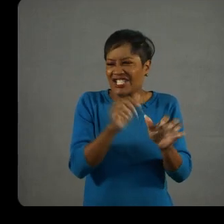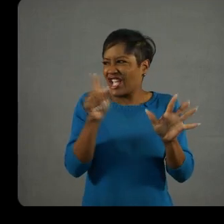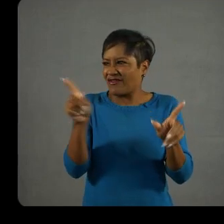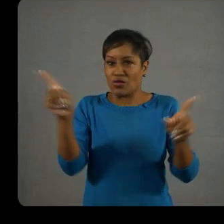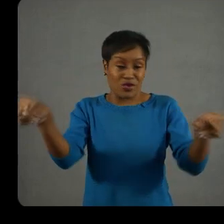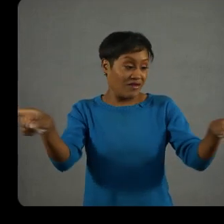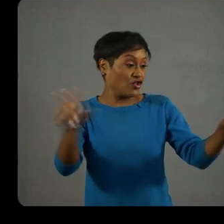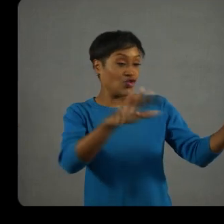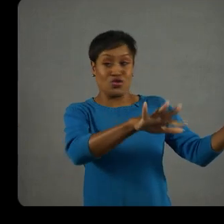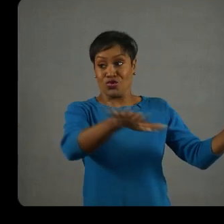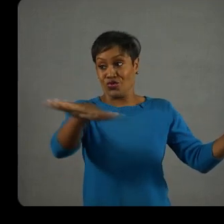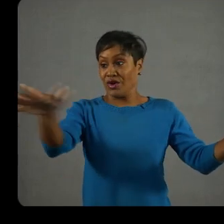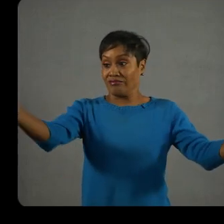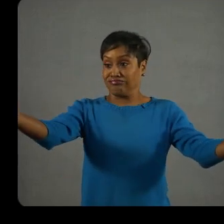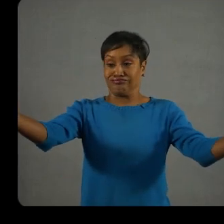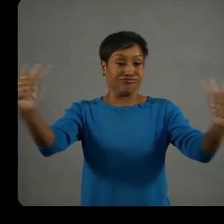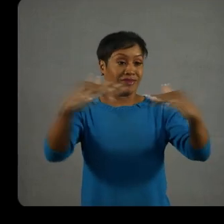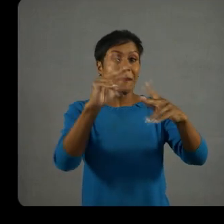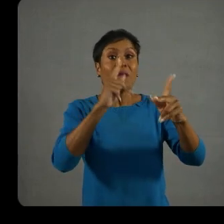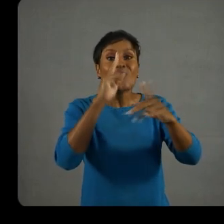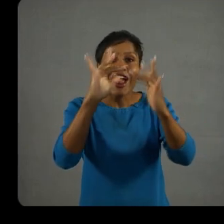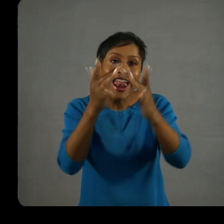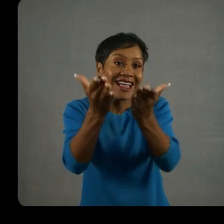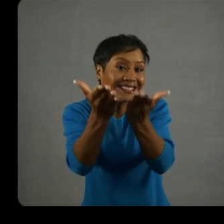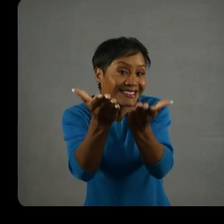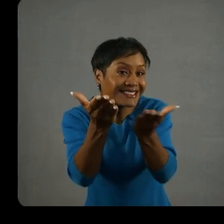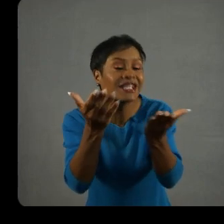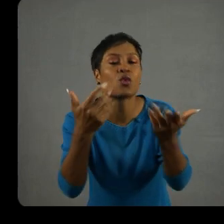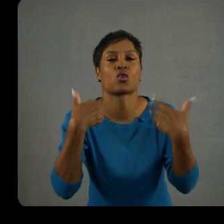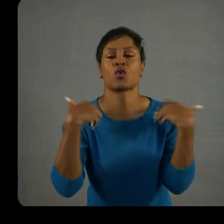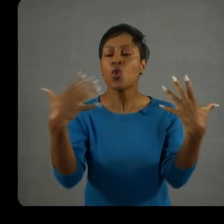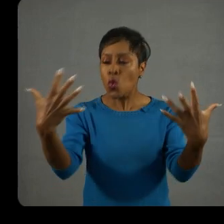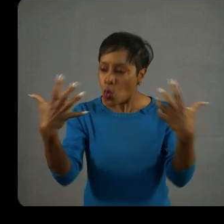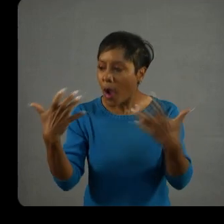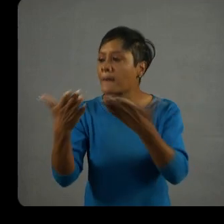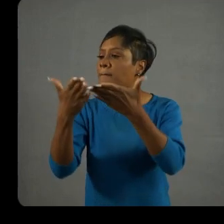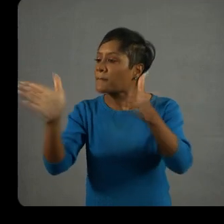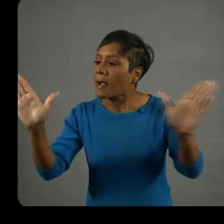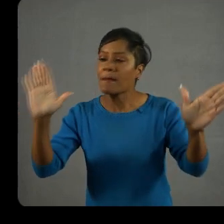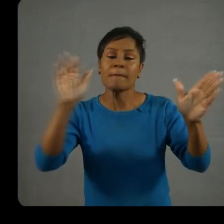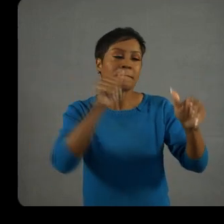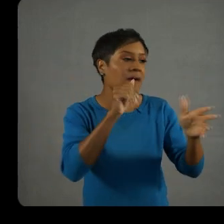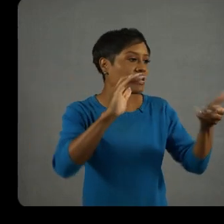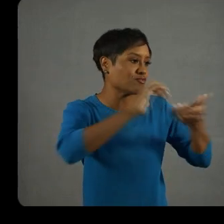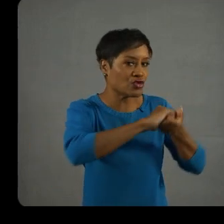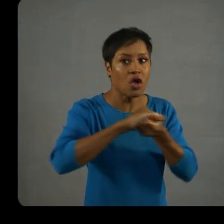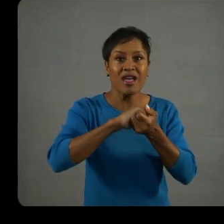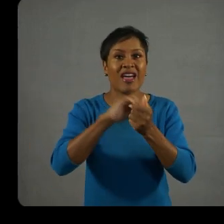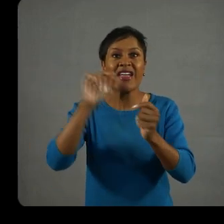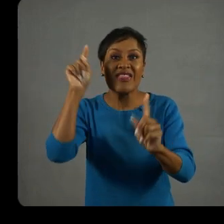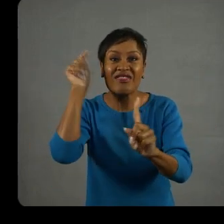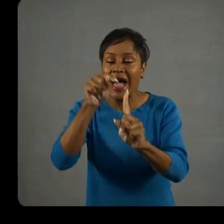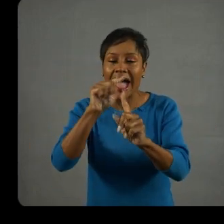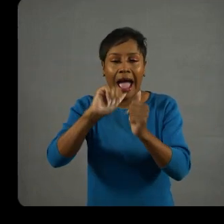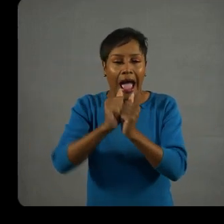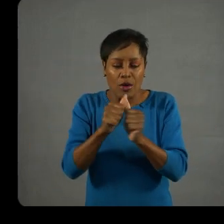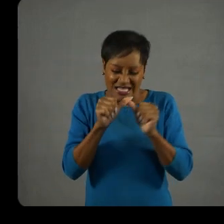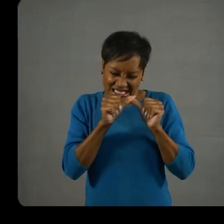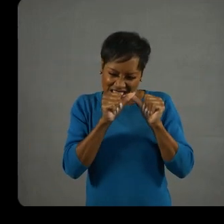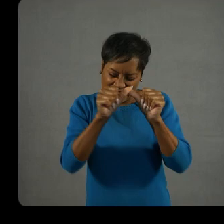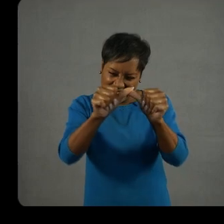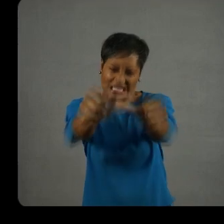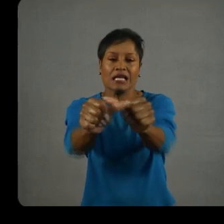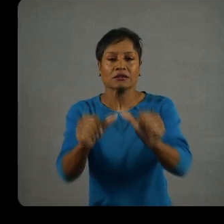one of you and folks who are watching online. We want to do public-private partnerships because that is the only way to keep this